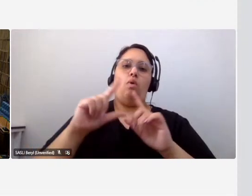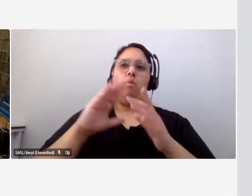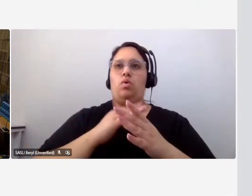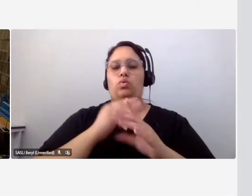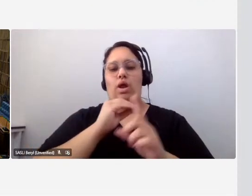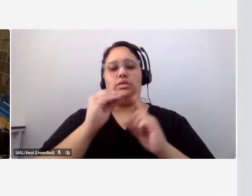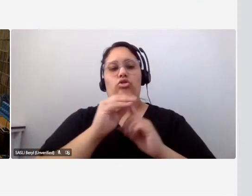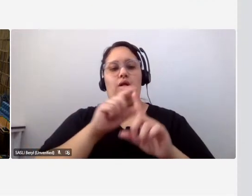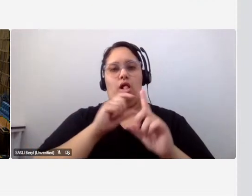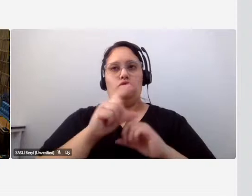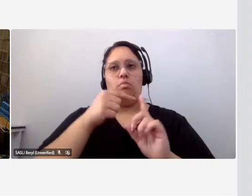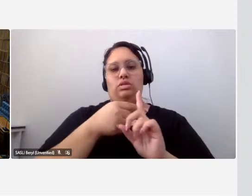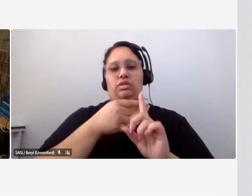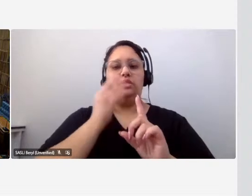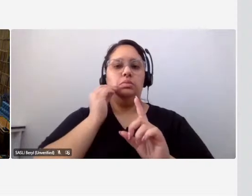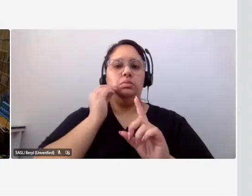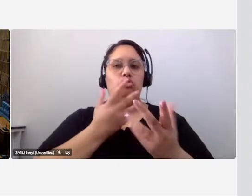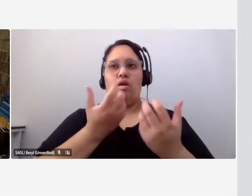they experience.